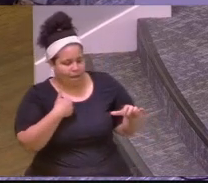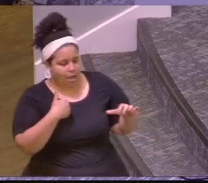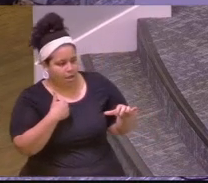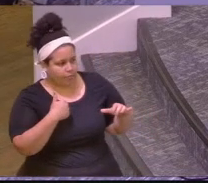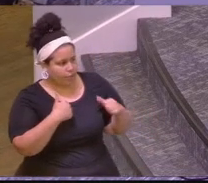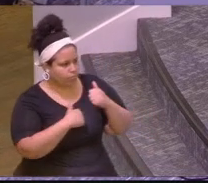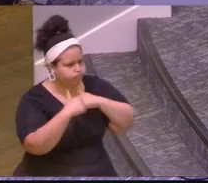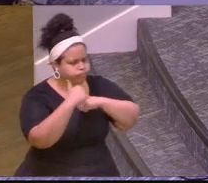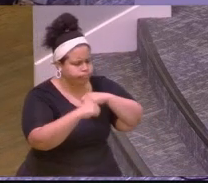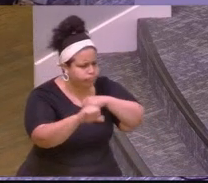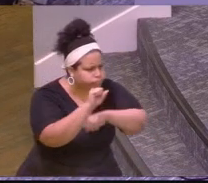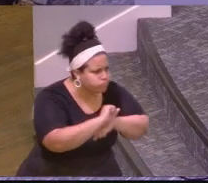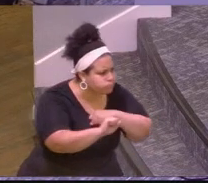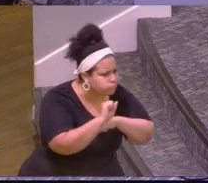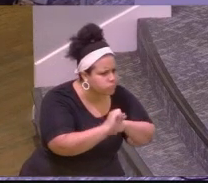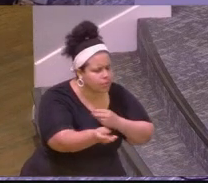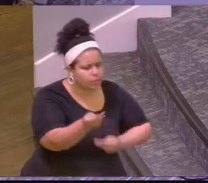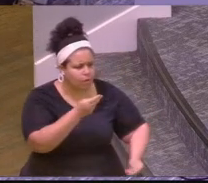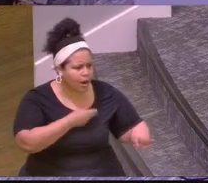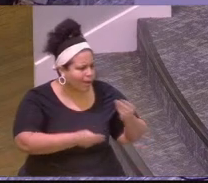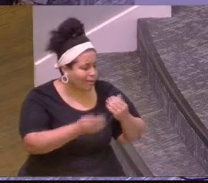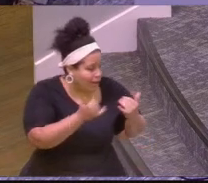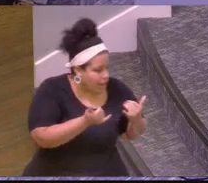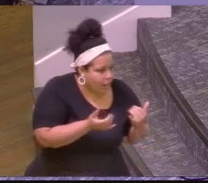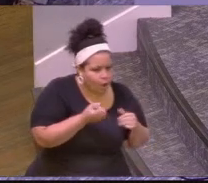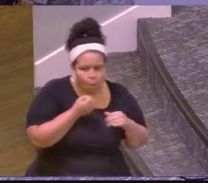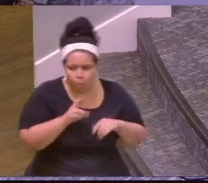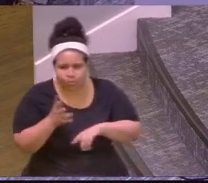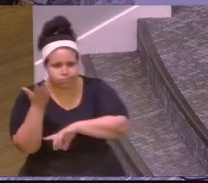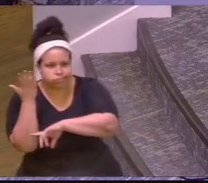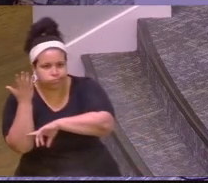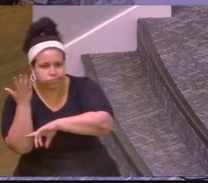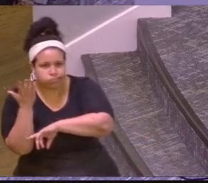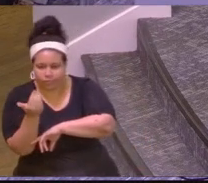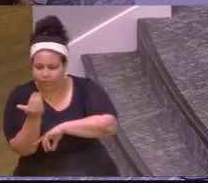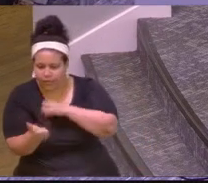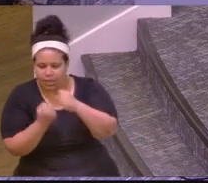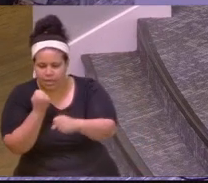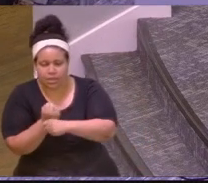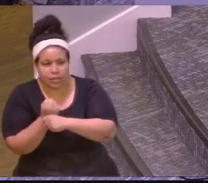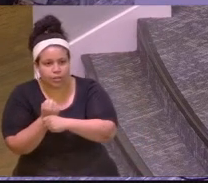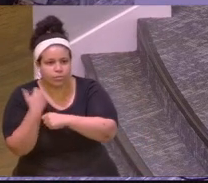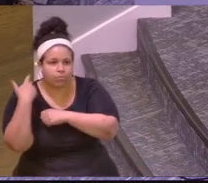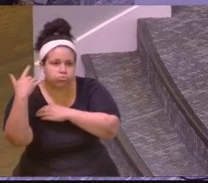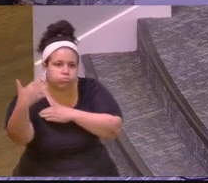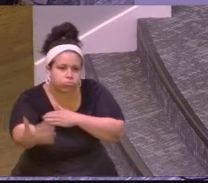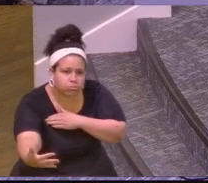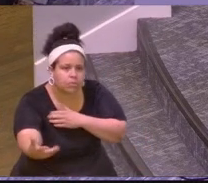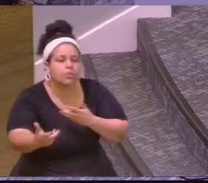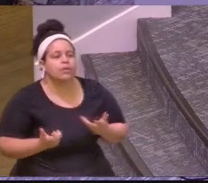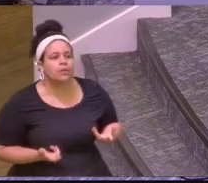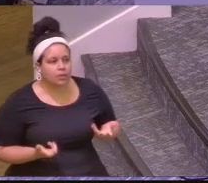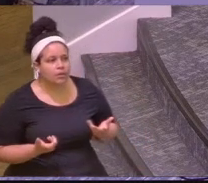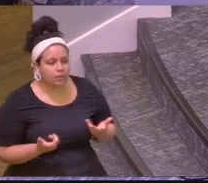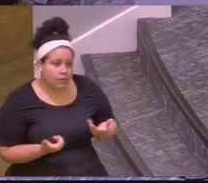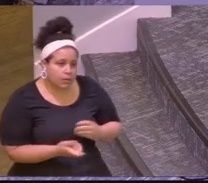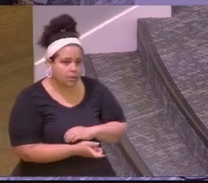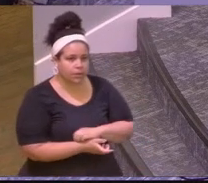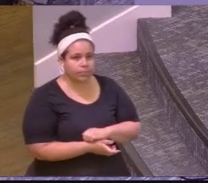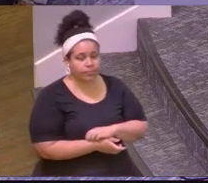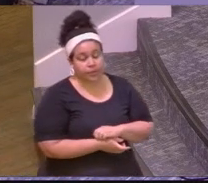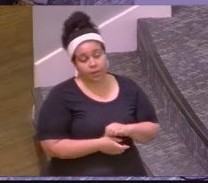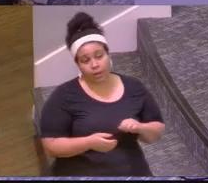now, when other spaces become available. In terms of you know, the